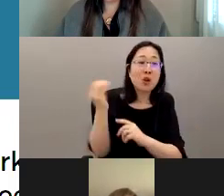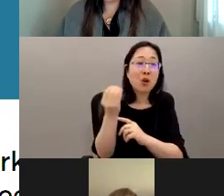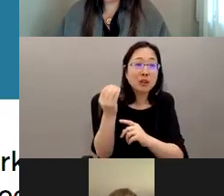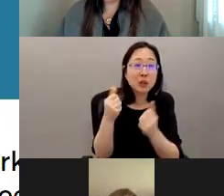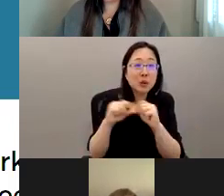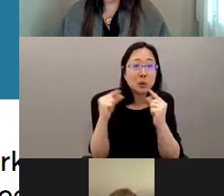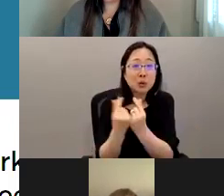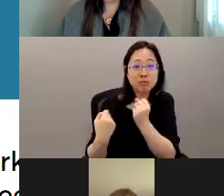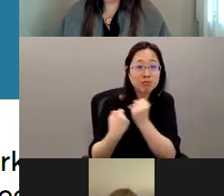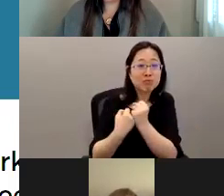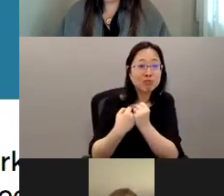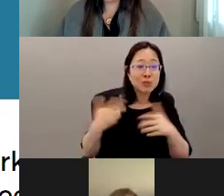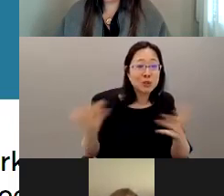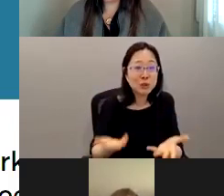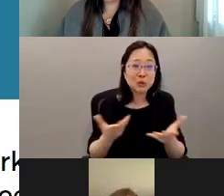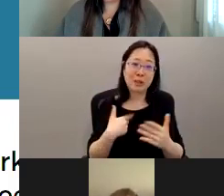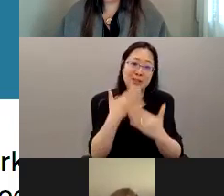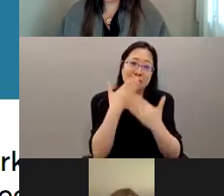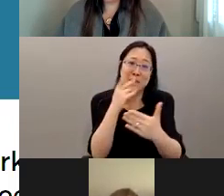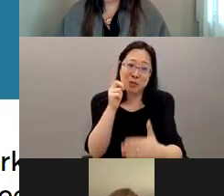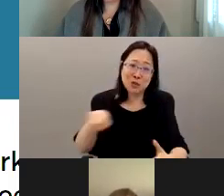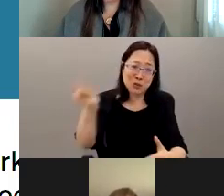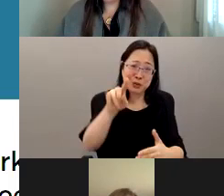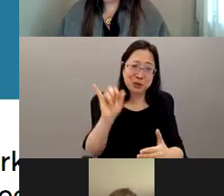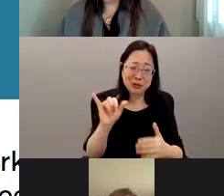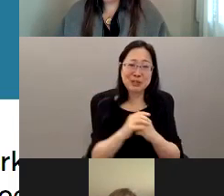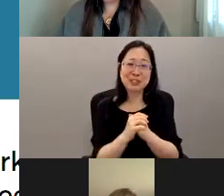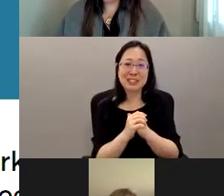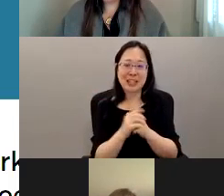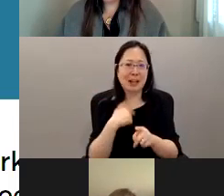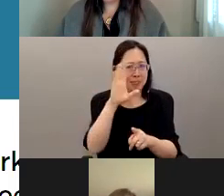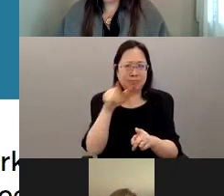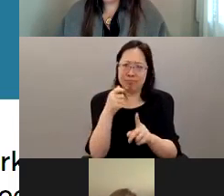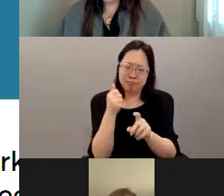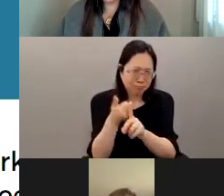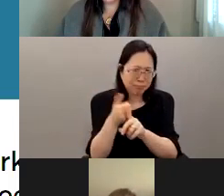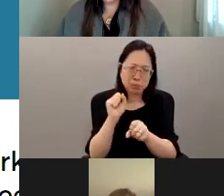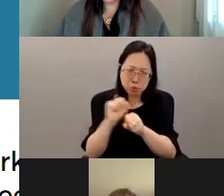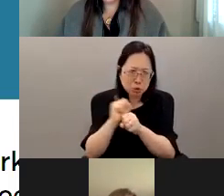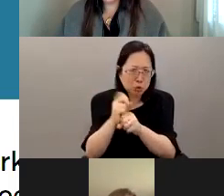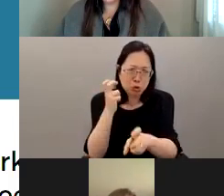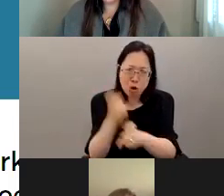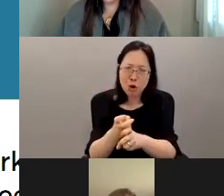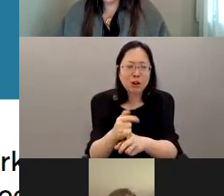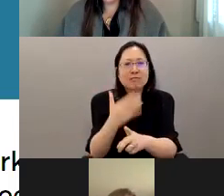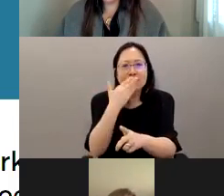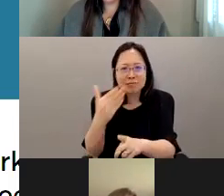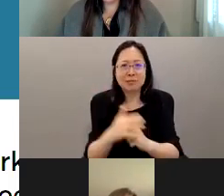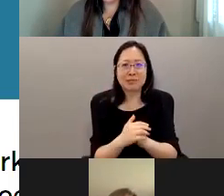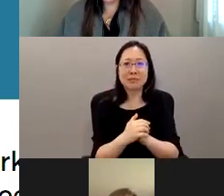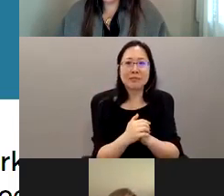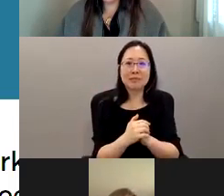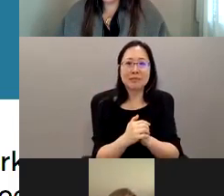back. It's always hurrah for you guys. I know you guys are super dedicated. So much appreciated being a part of this